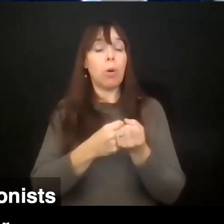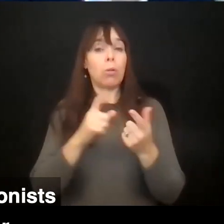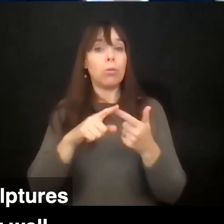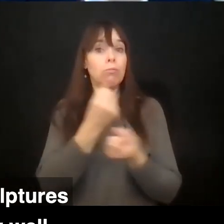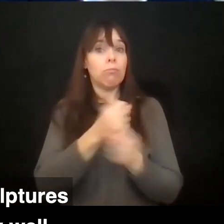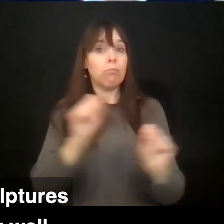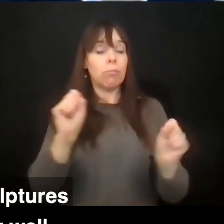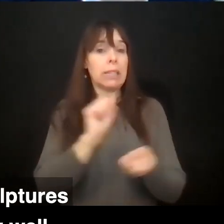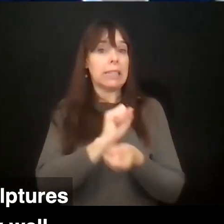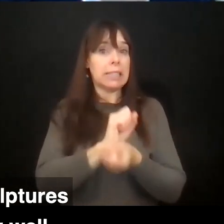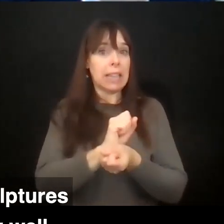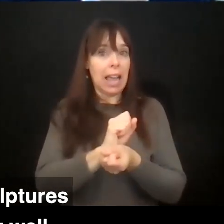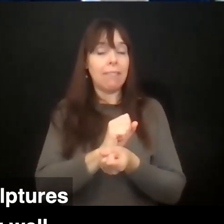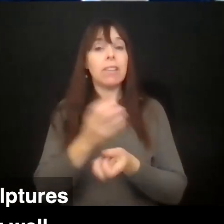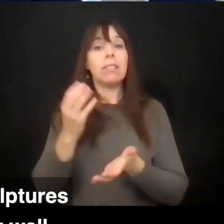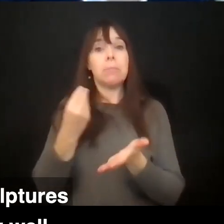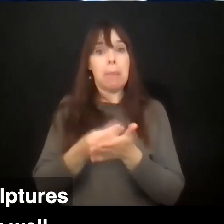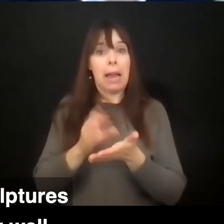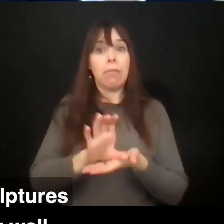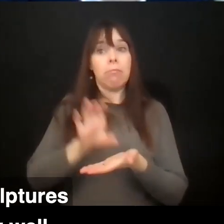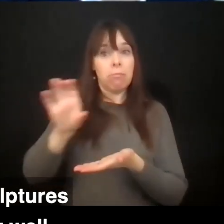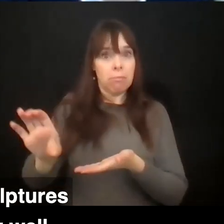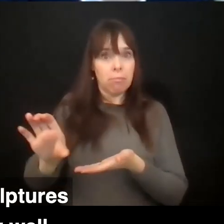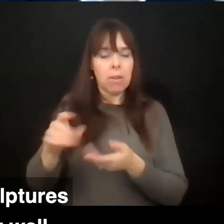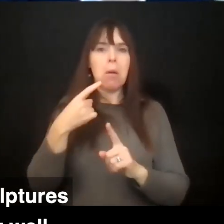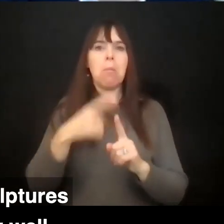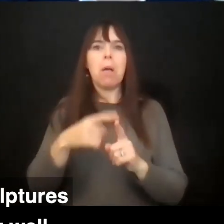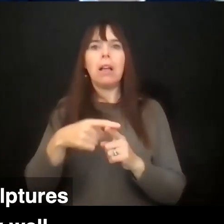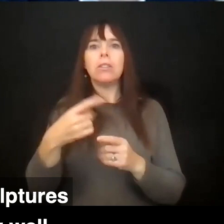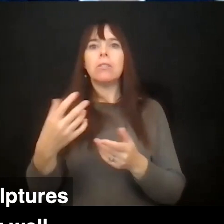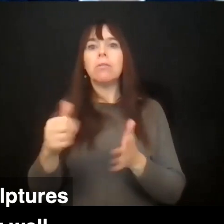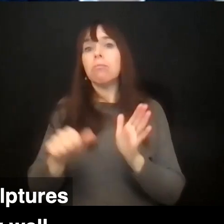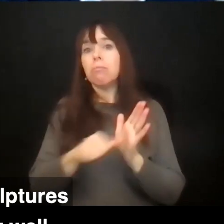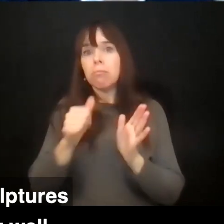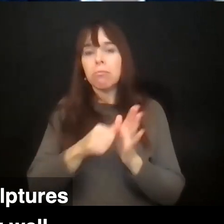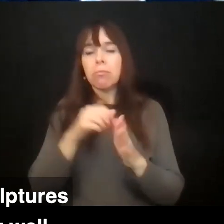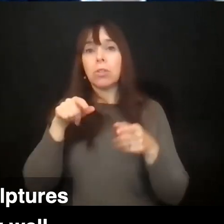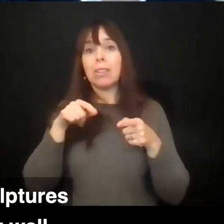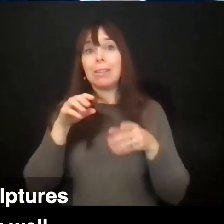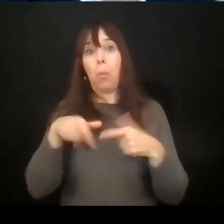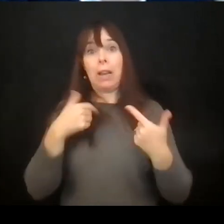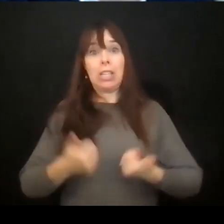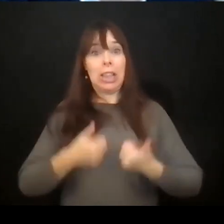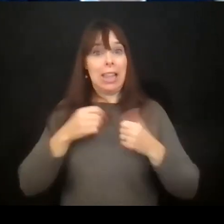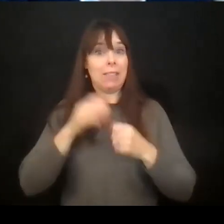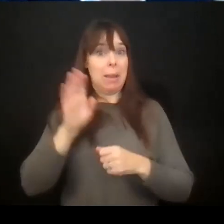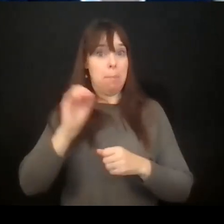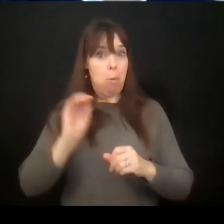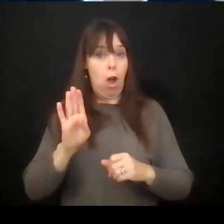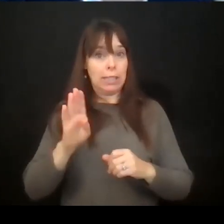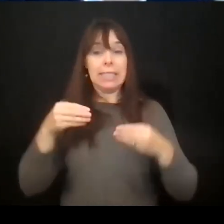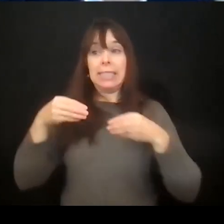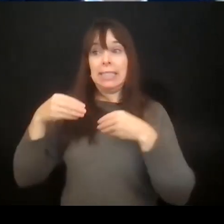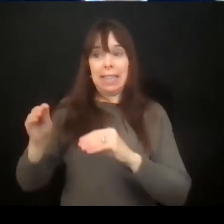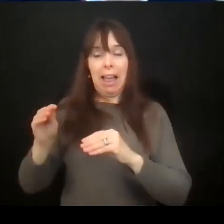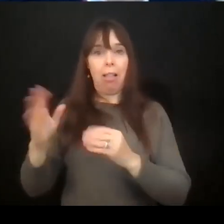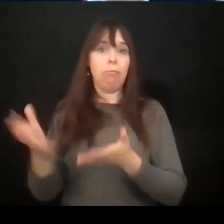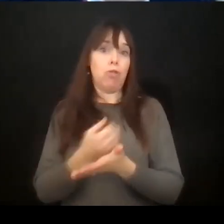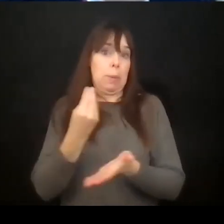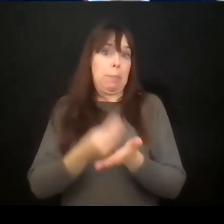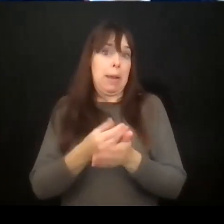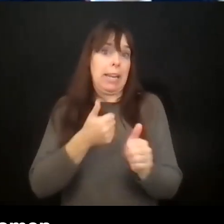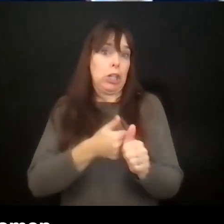her. Plus, she made some sculptures in Boston that sold very well. New slide shows a man's shirt,